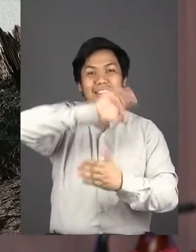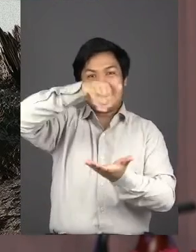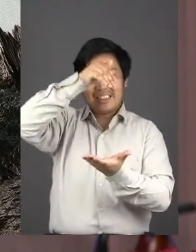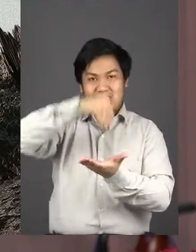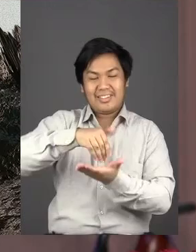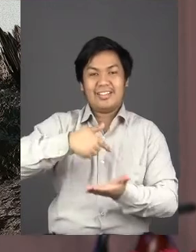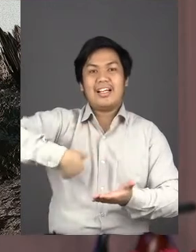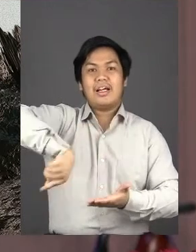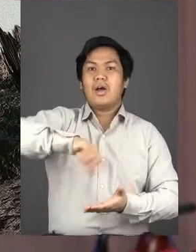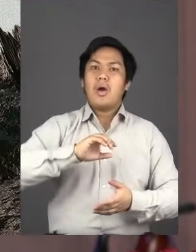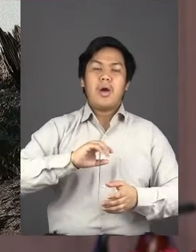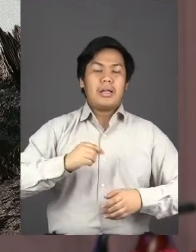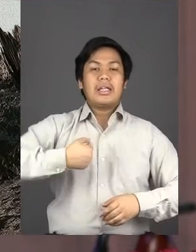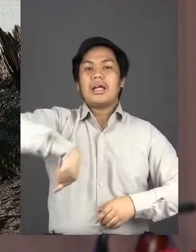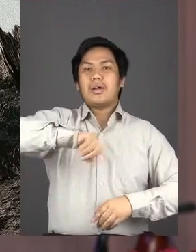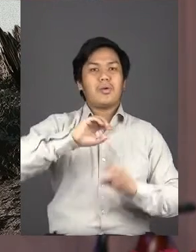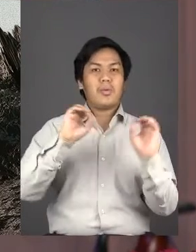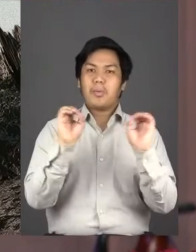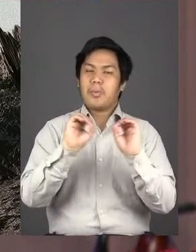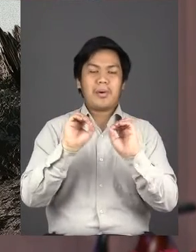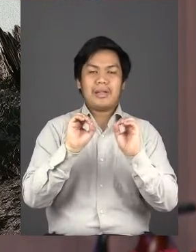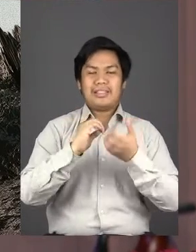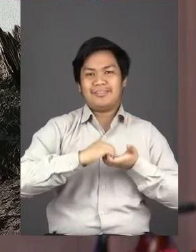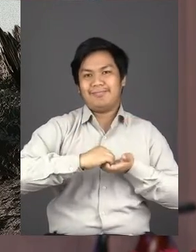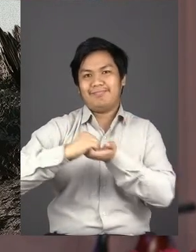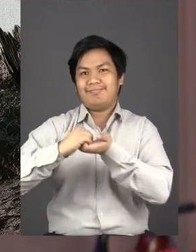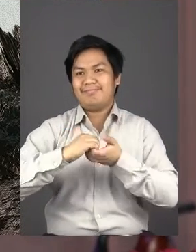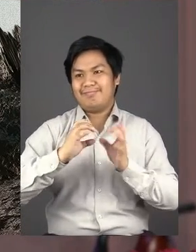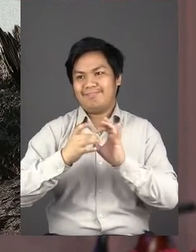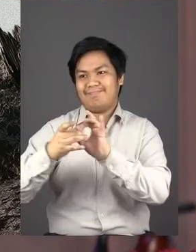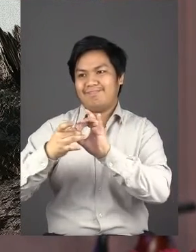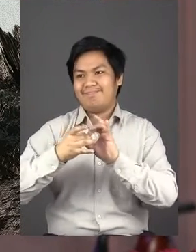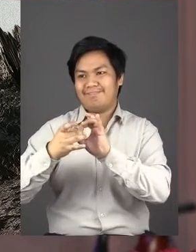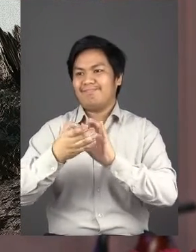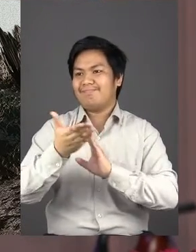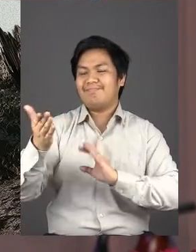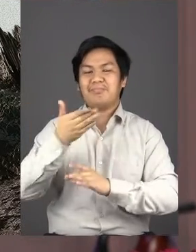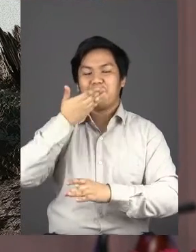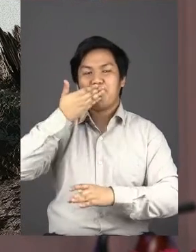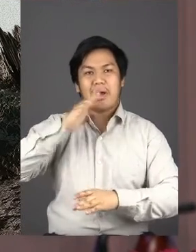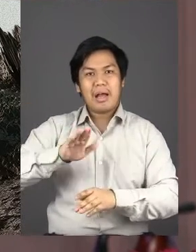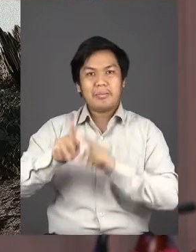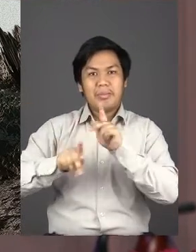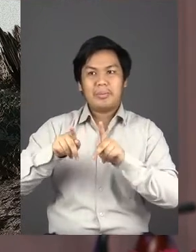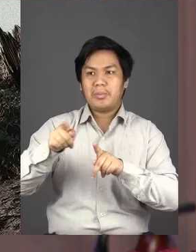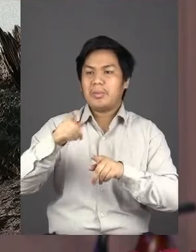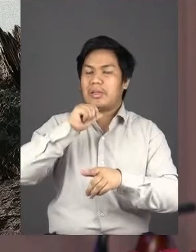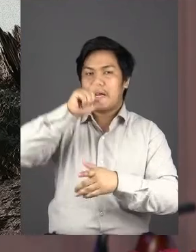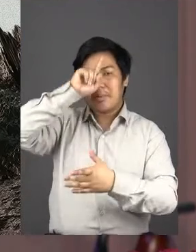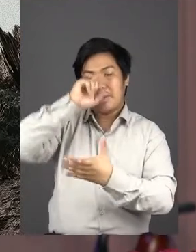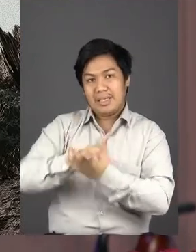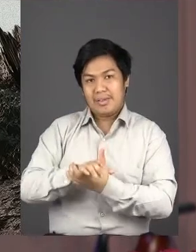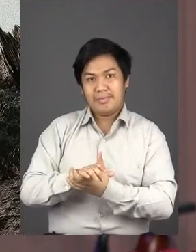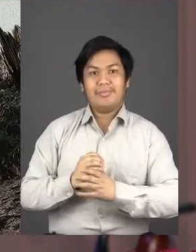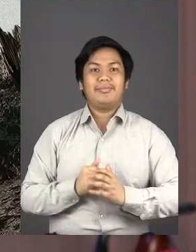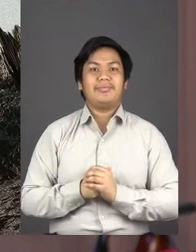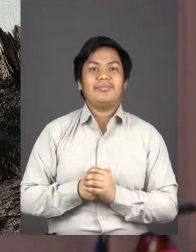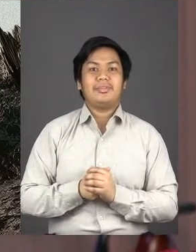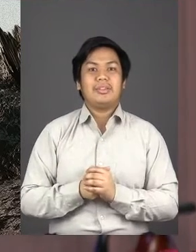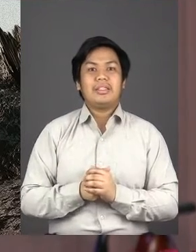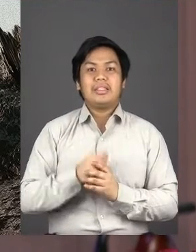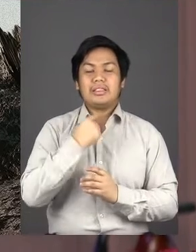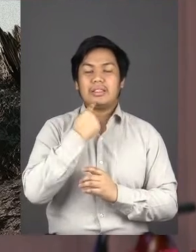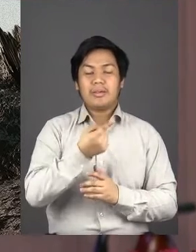tayong partnership with the sons of disobedience. Kaya ang sabi sa verse 17 of 2 Corinthians chapter